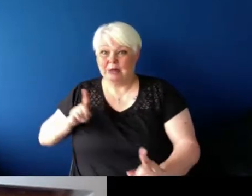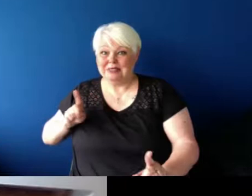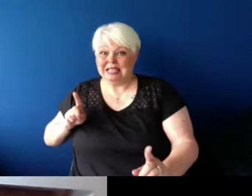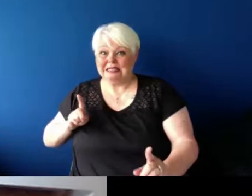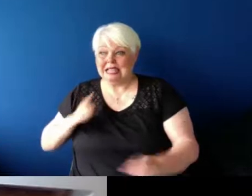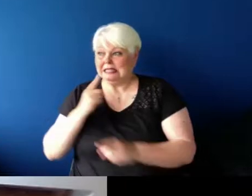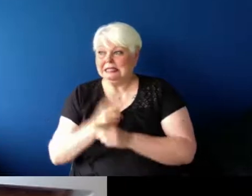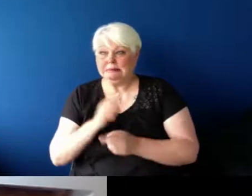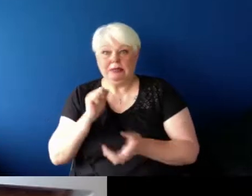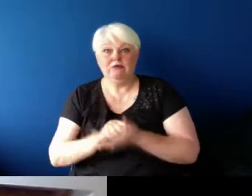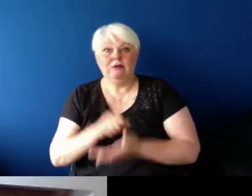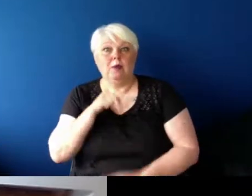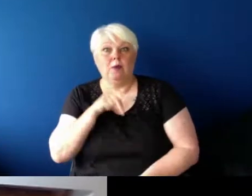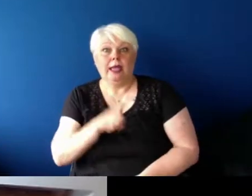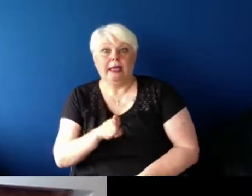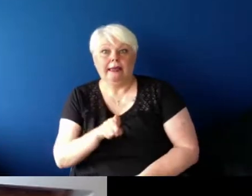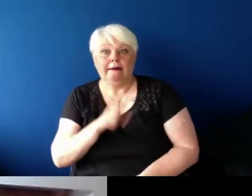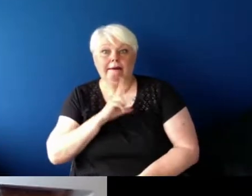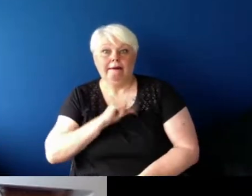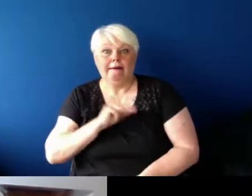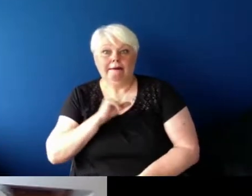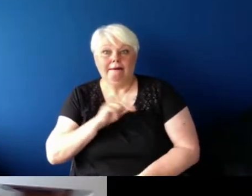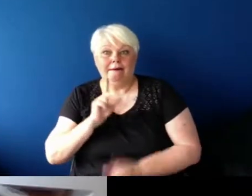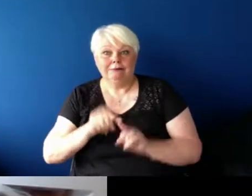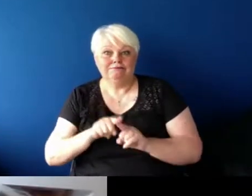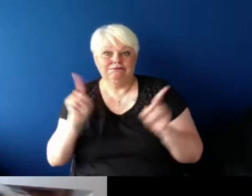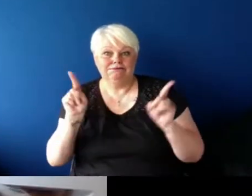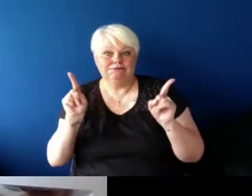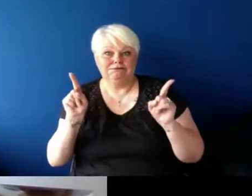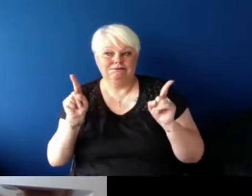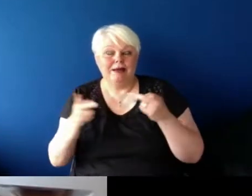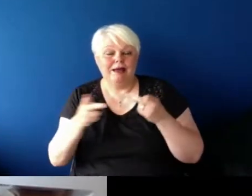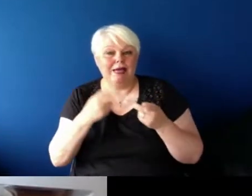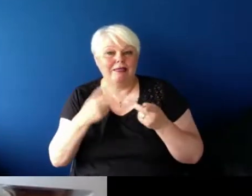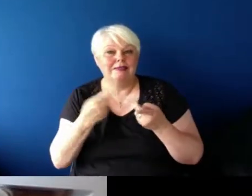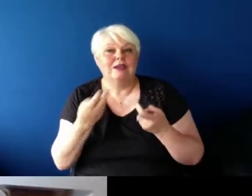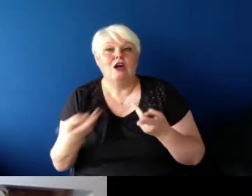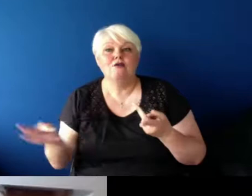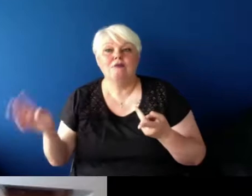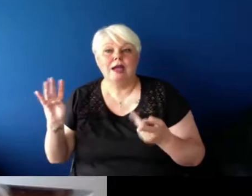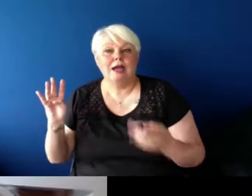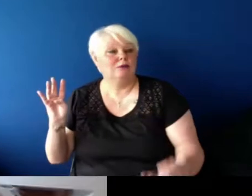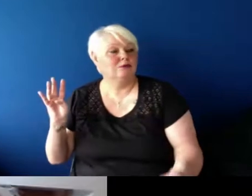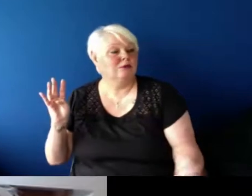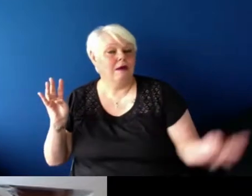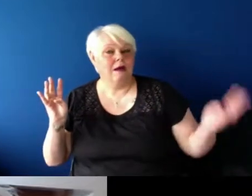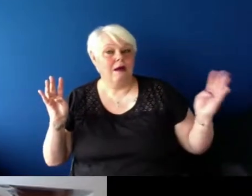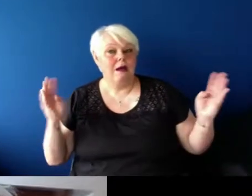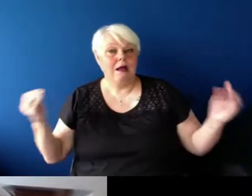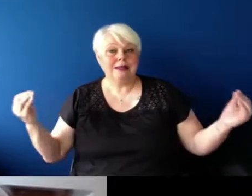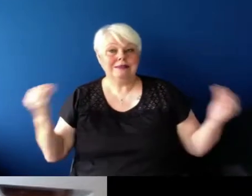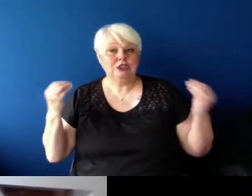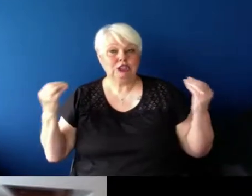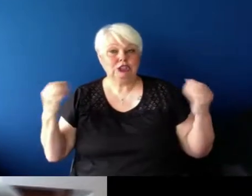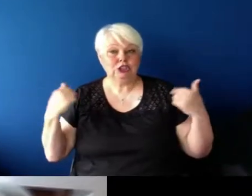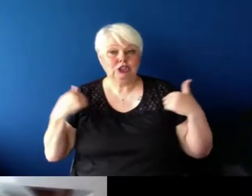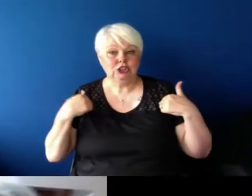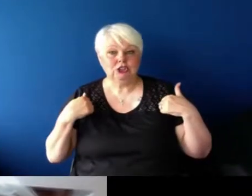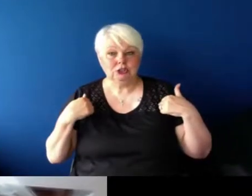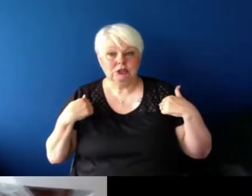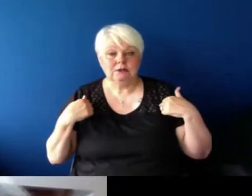way. So that sense that that others around are actually were teaching me. And I